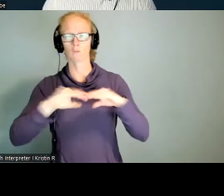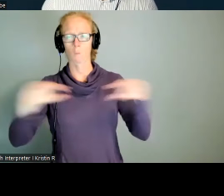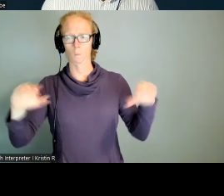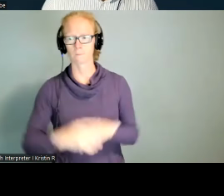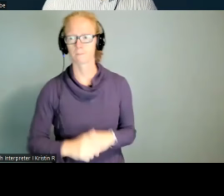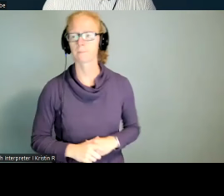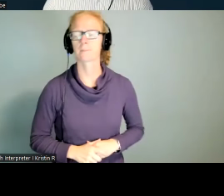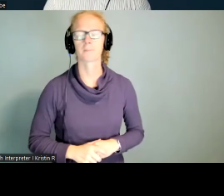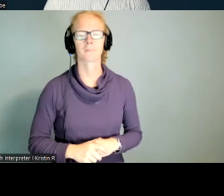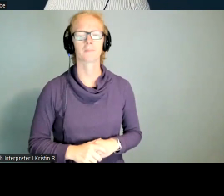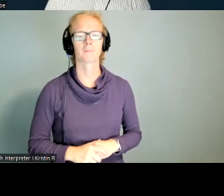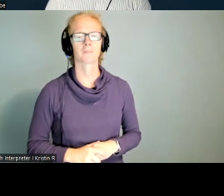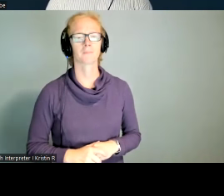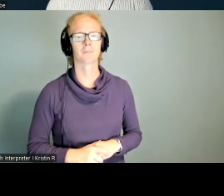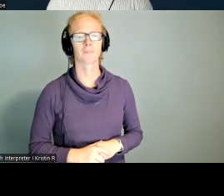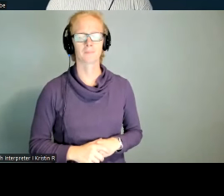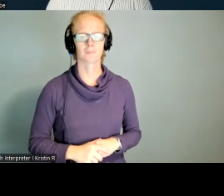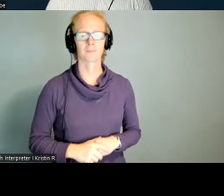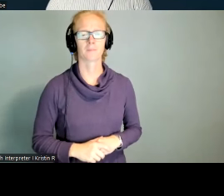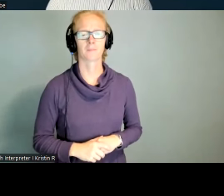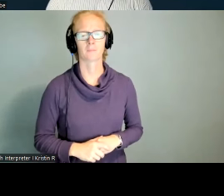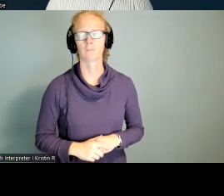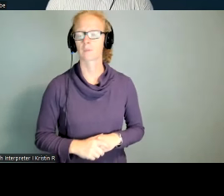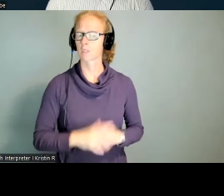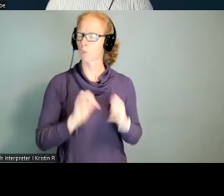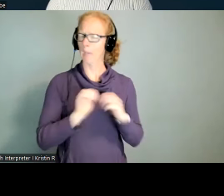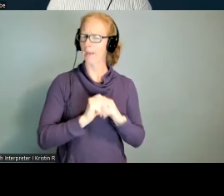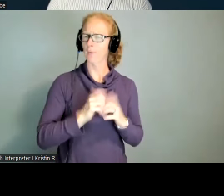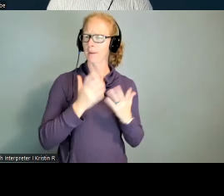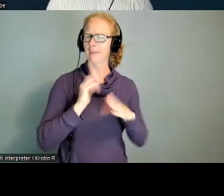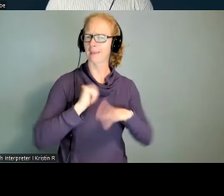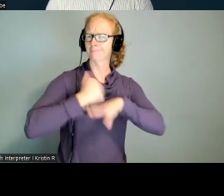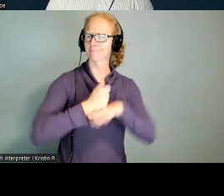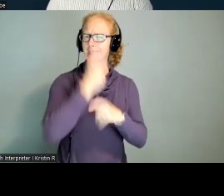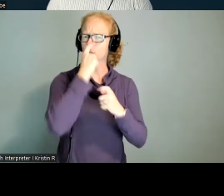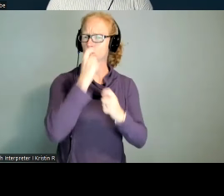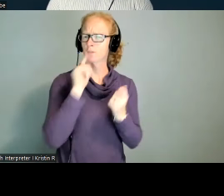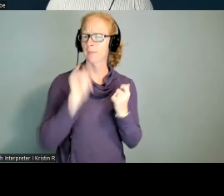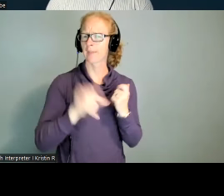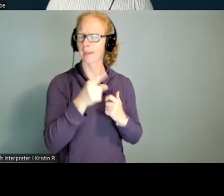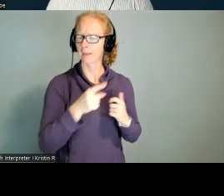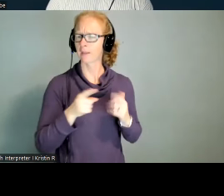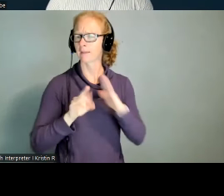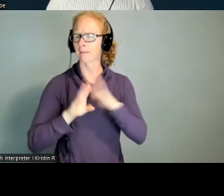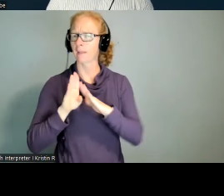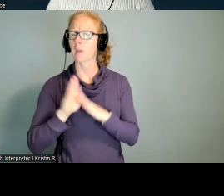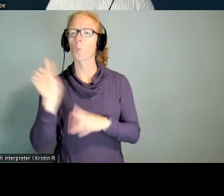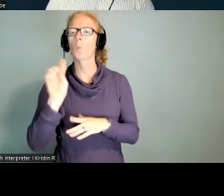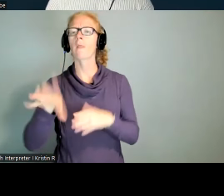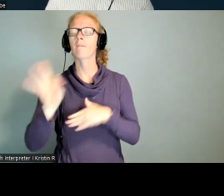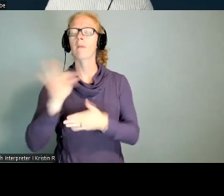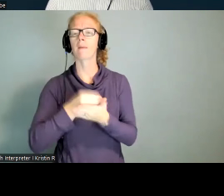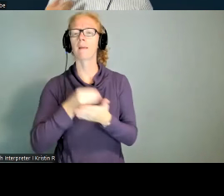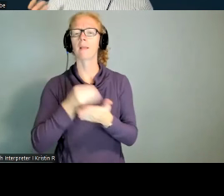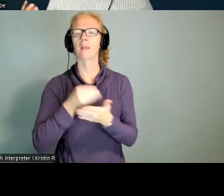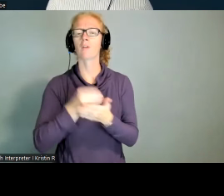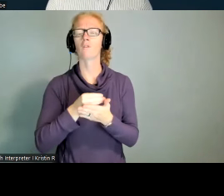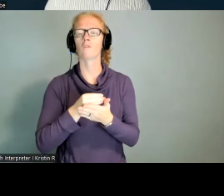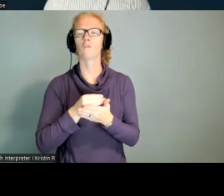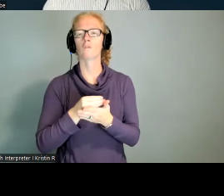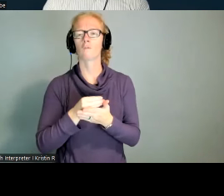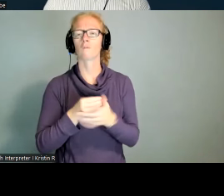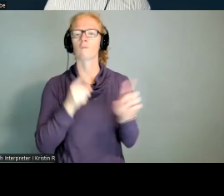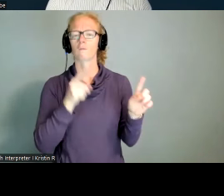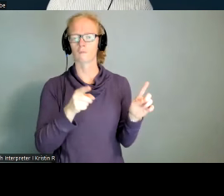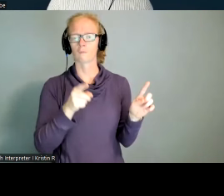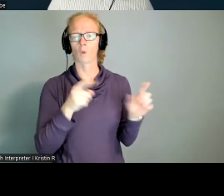in terms of generating redevelopment interest, they were able to find funding for the senior affordable housing portion of